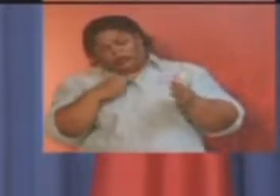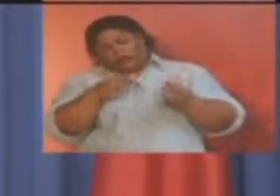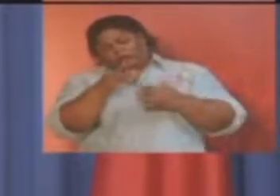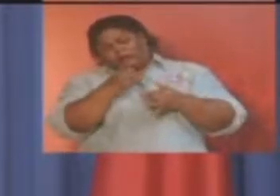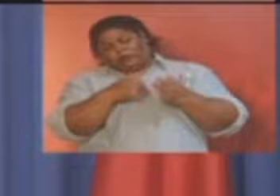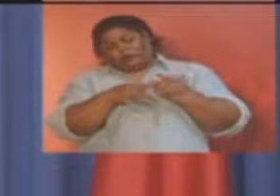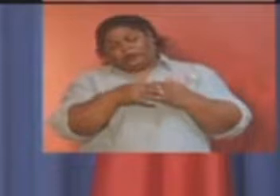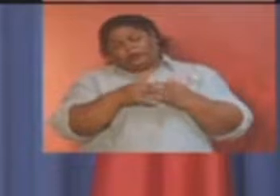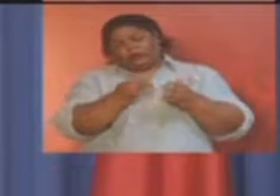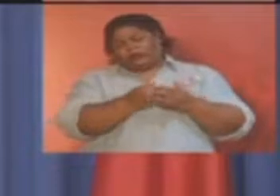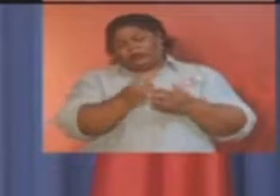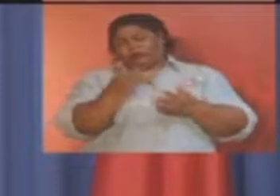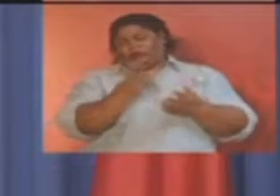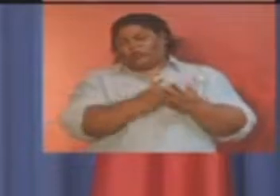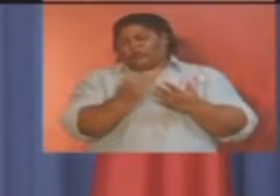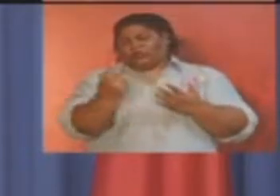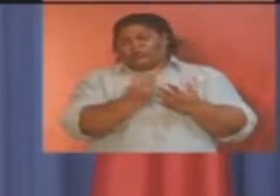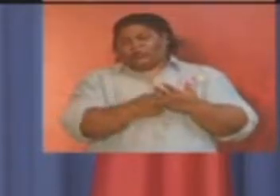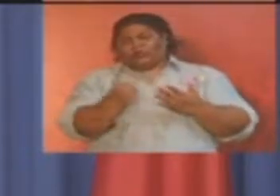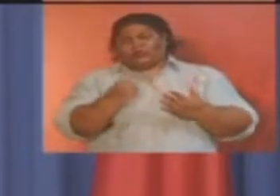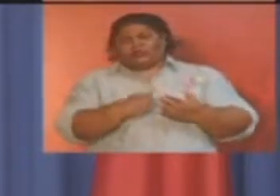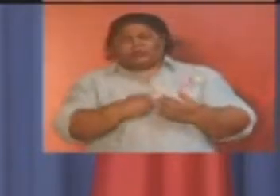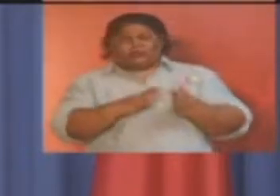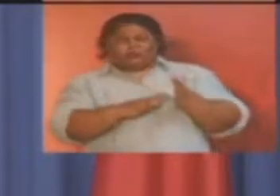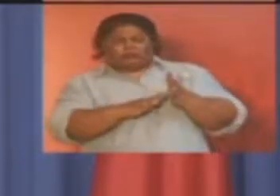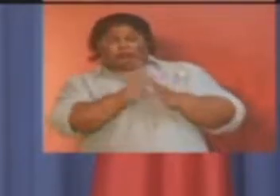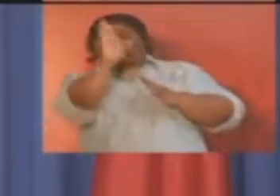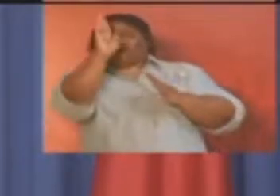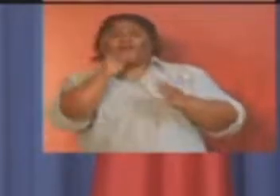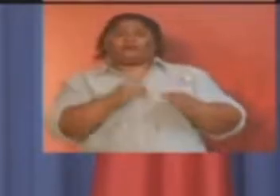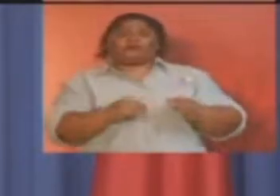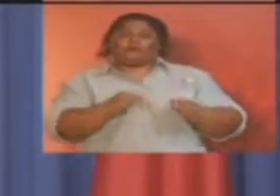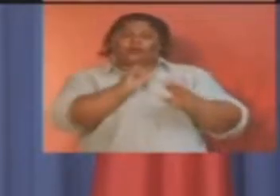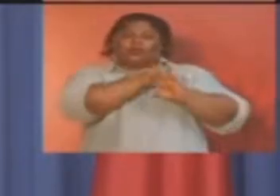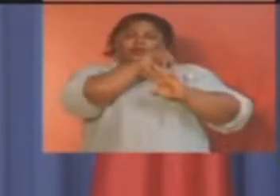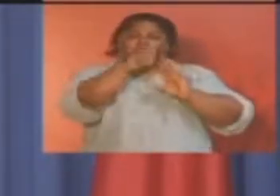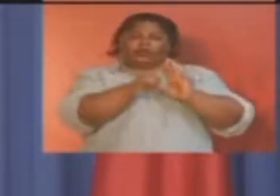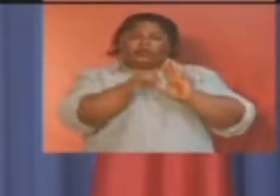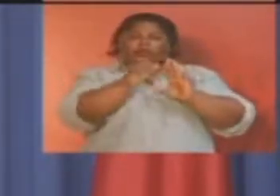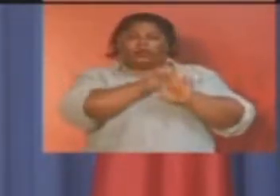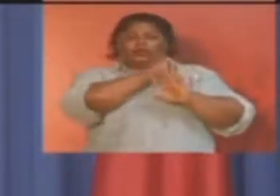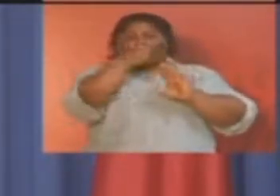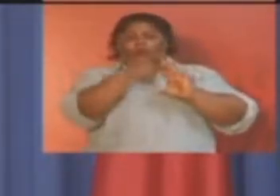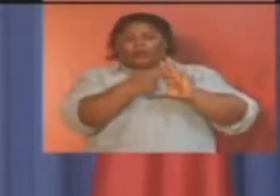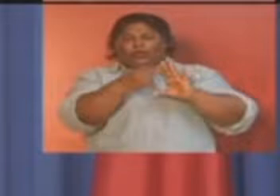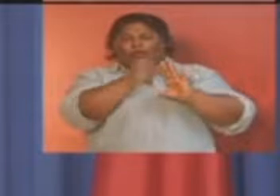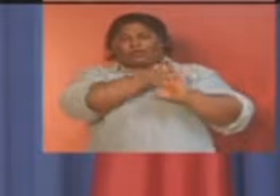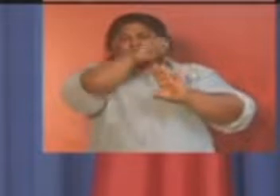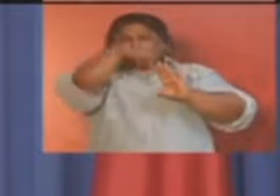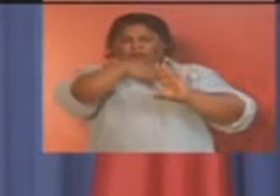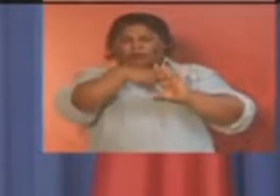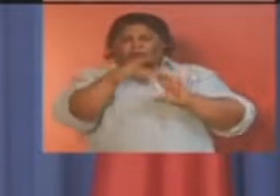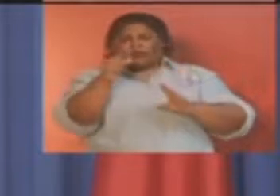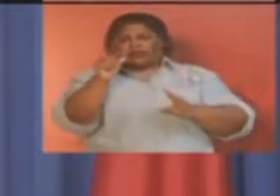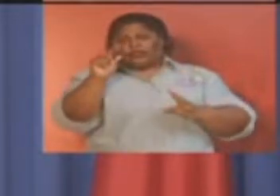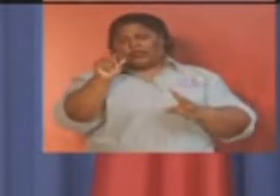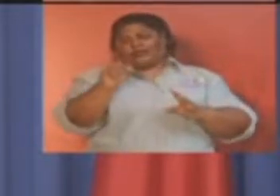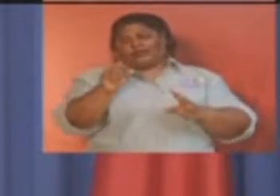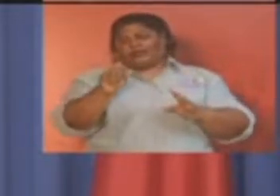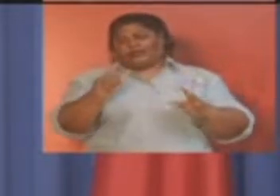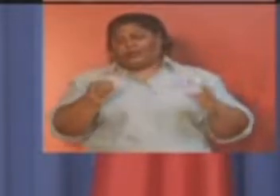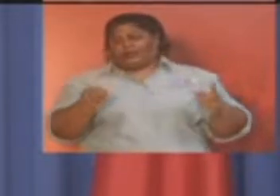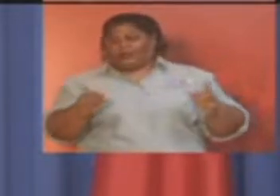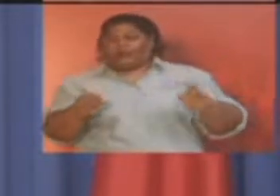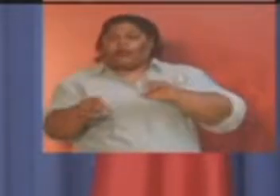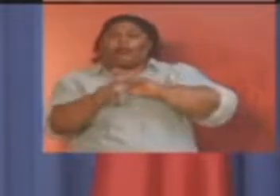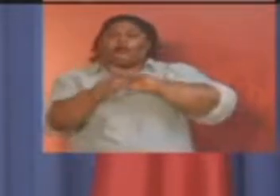for a couple of weeks and we saw a spike, which we saw in July, August, and September of 2020. The difference is, and I